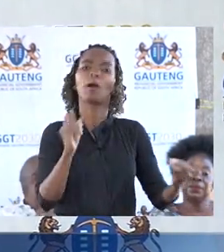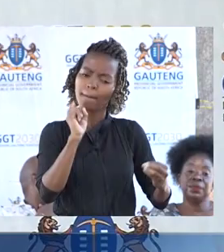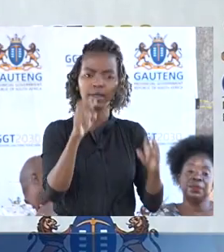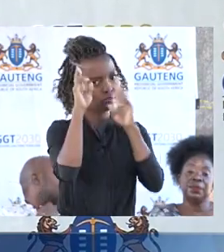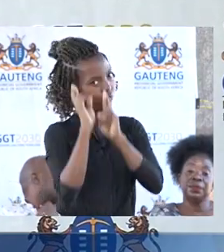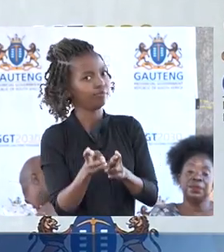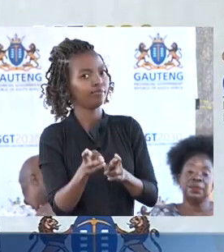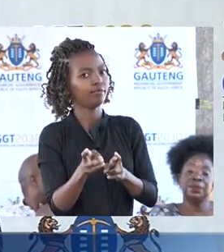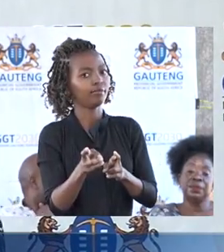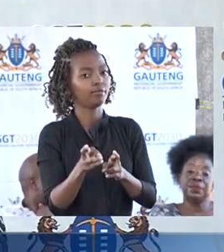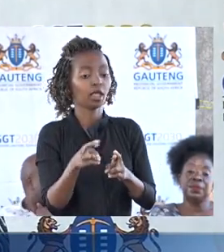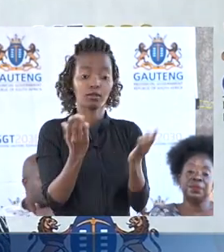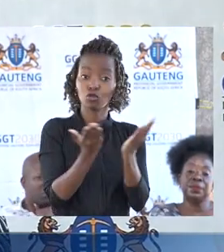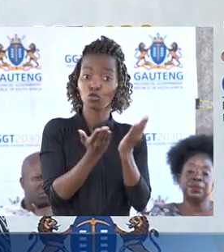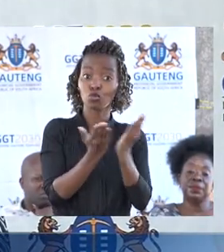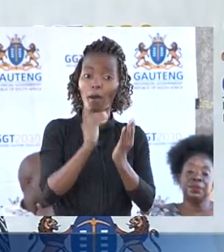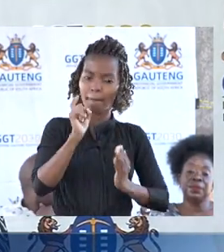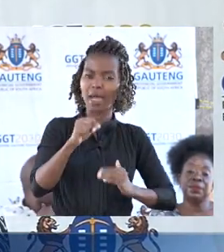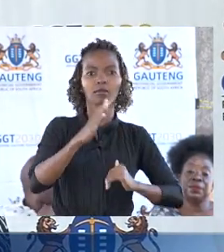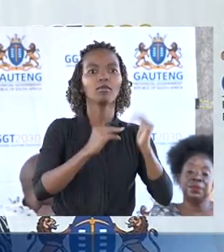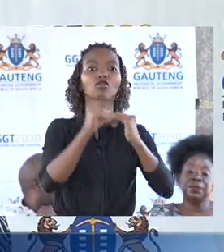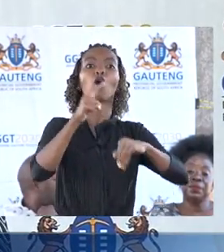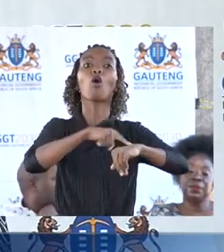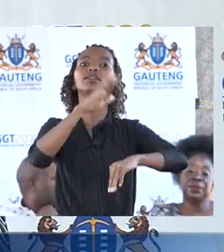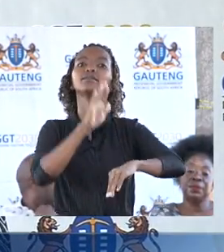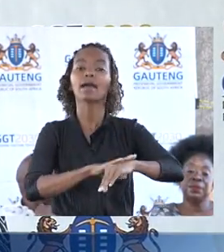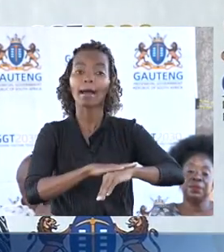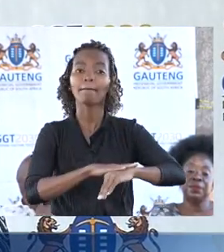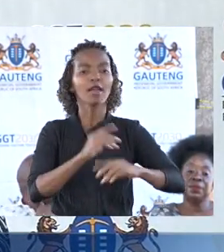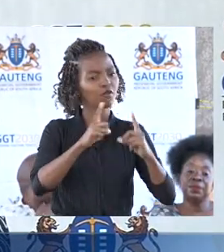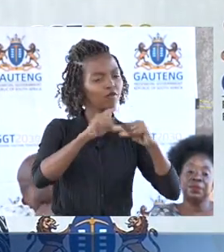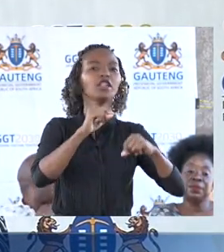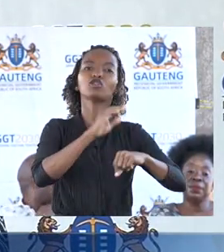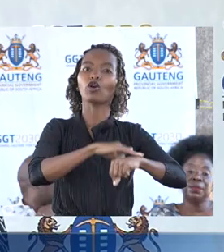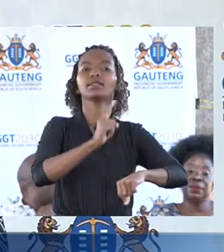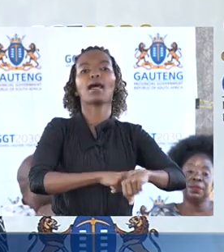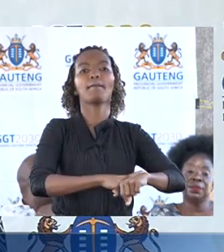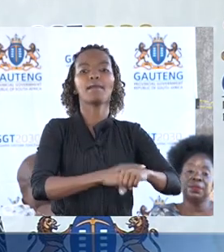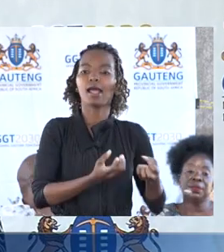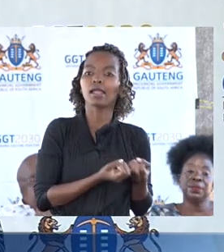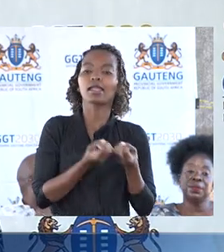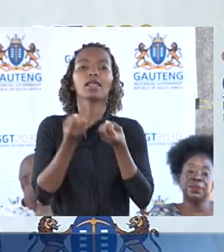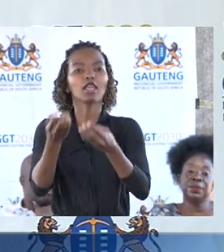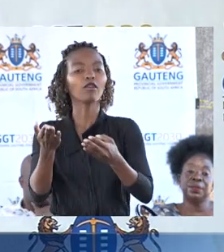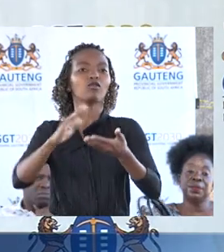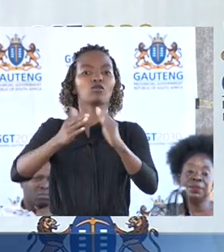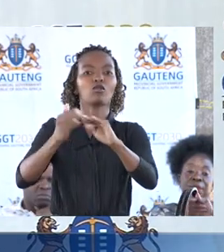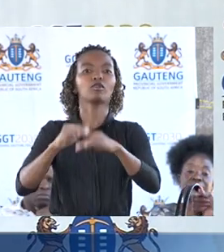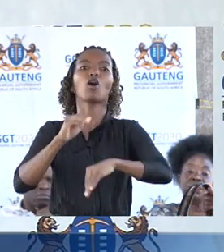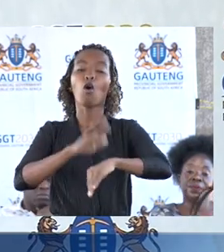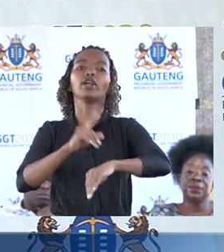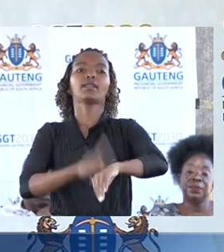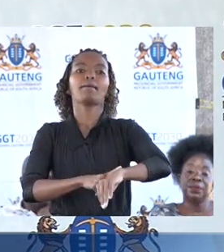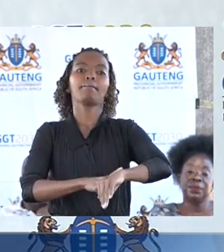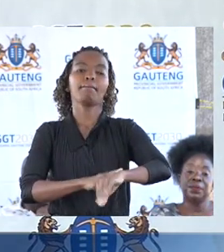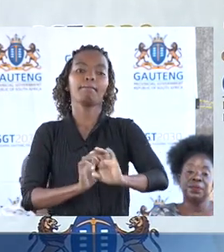respected. And the school must be built on time, finished on time, and handed over on time to our communities.